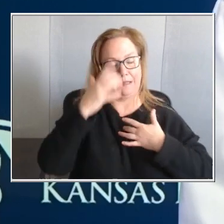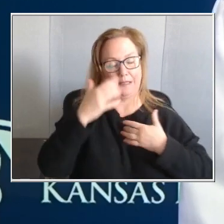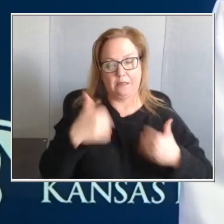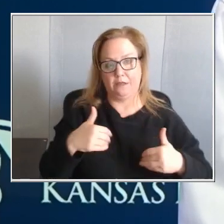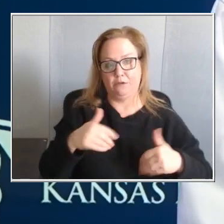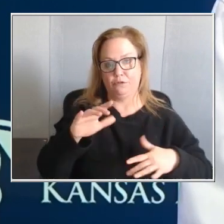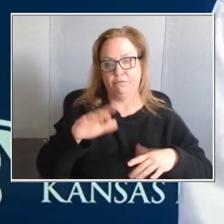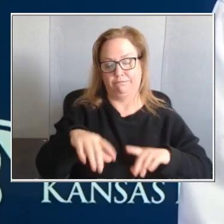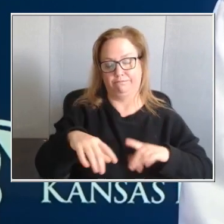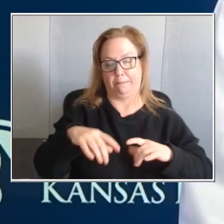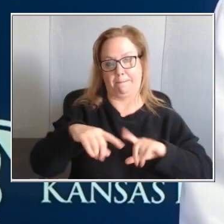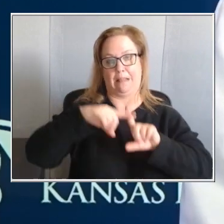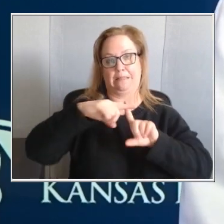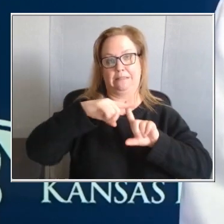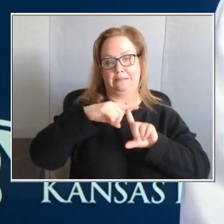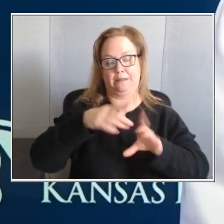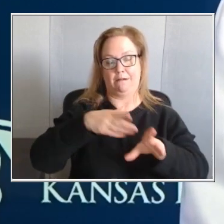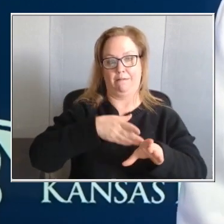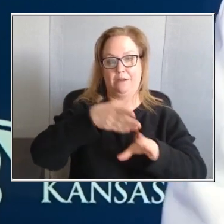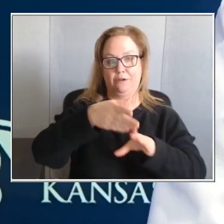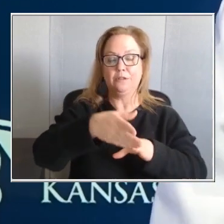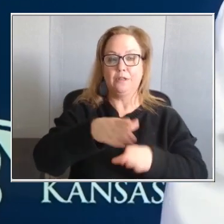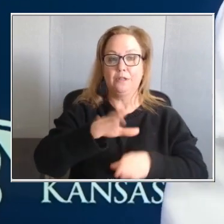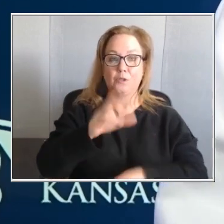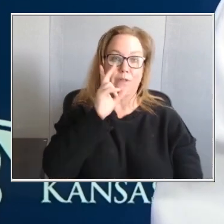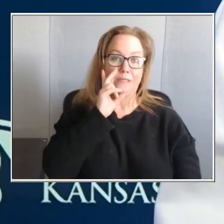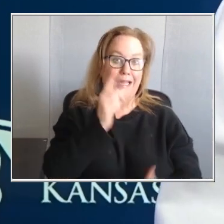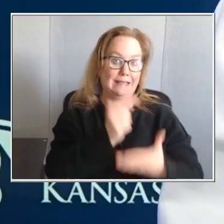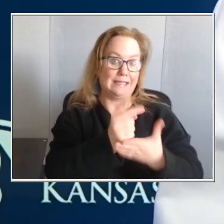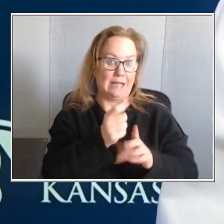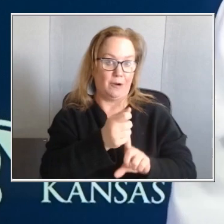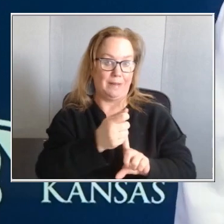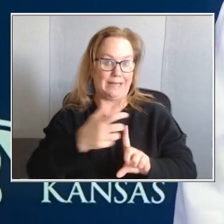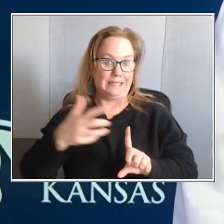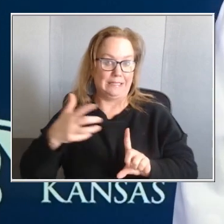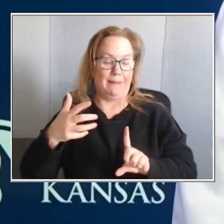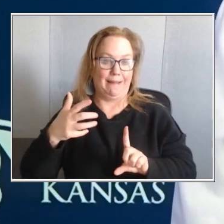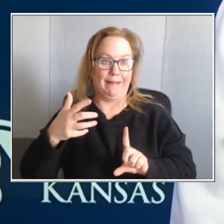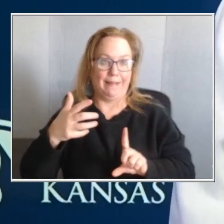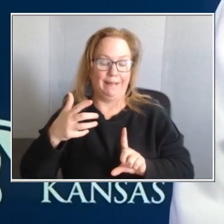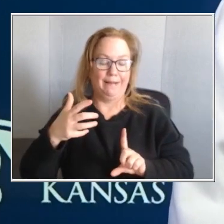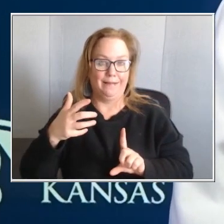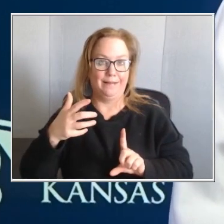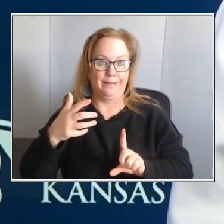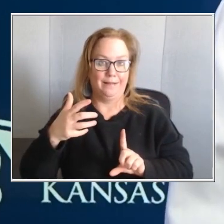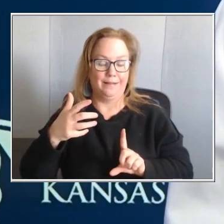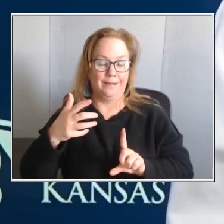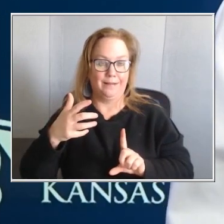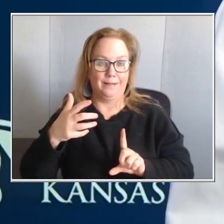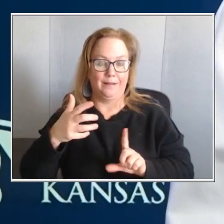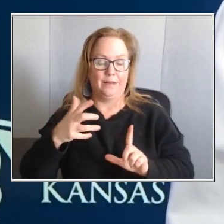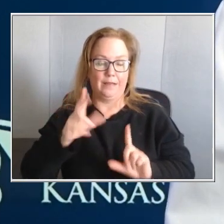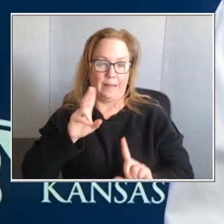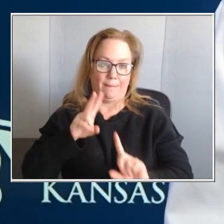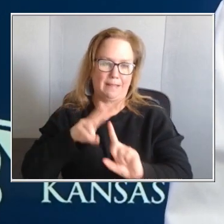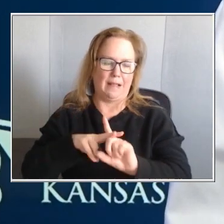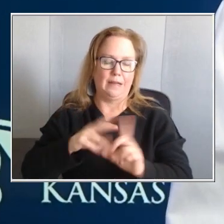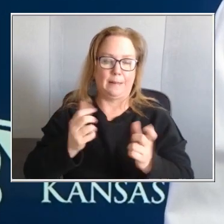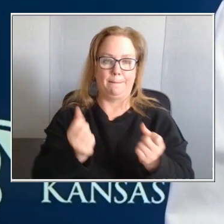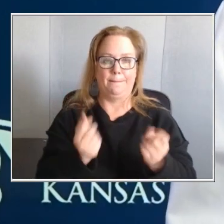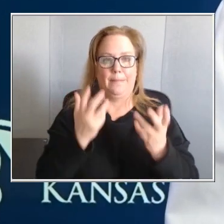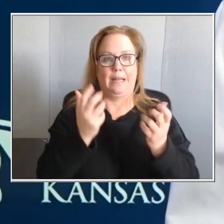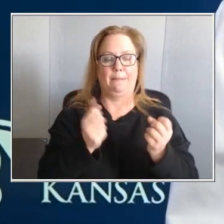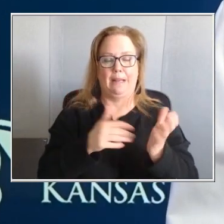field. And so we will see this therapy expand in its application to many, many